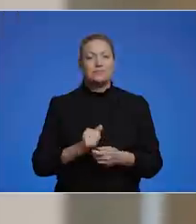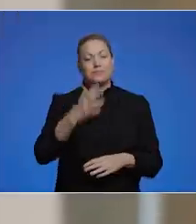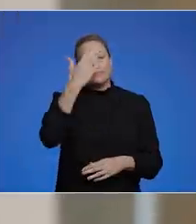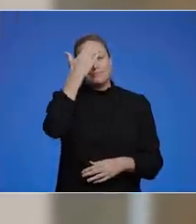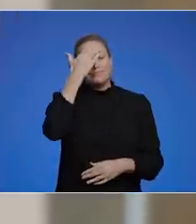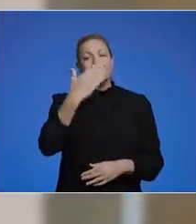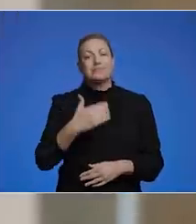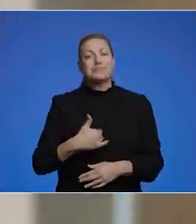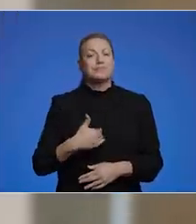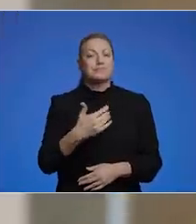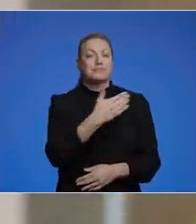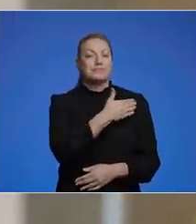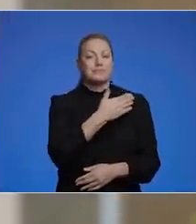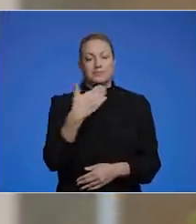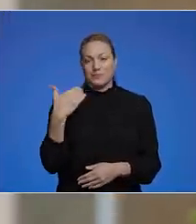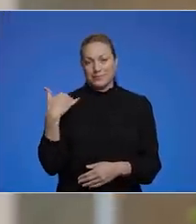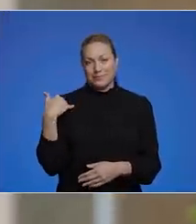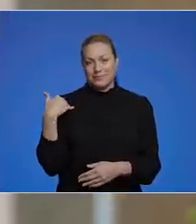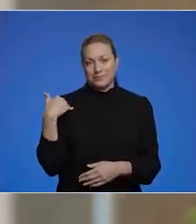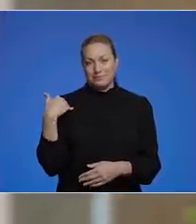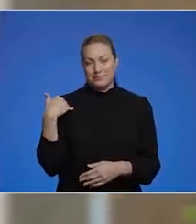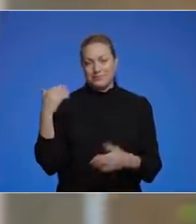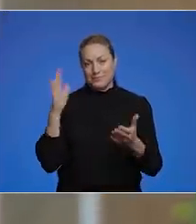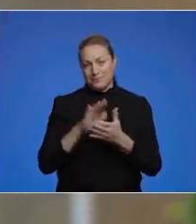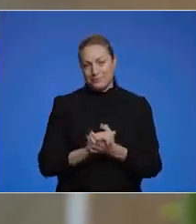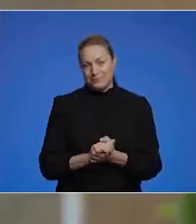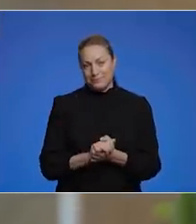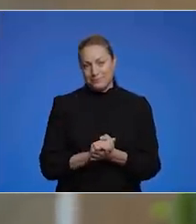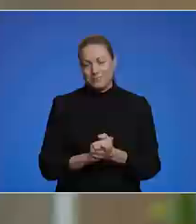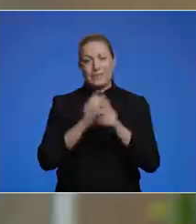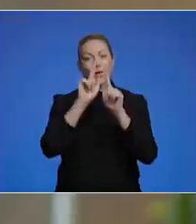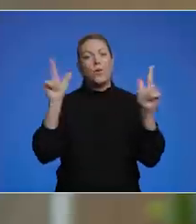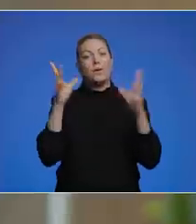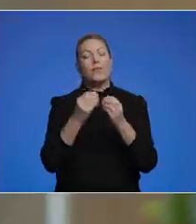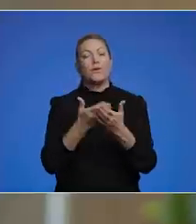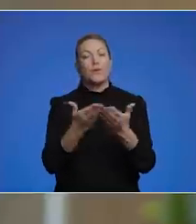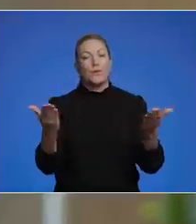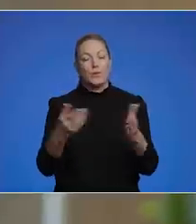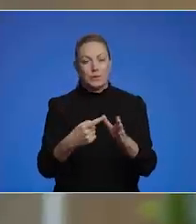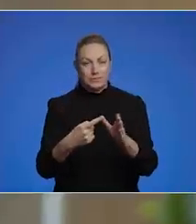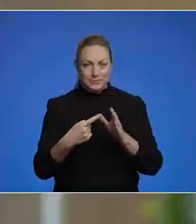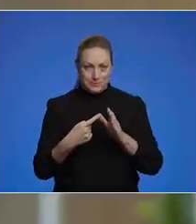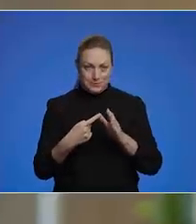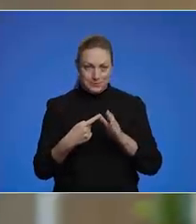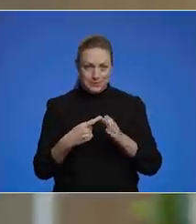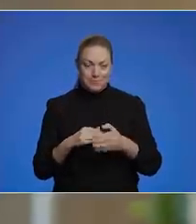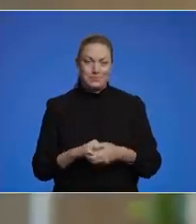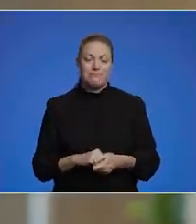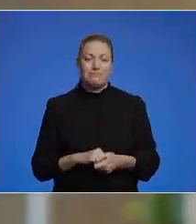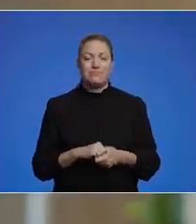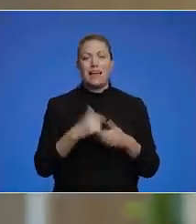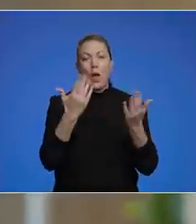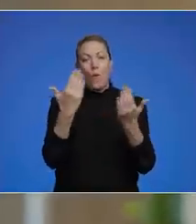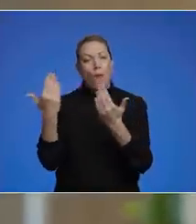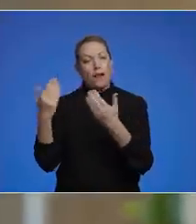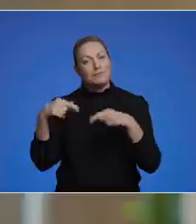In the name of the Father, and of the Son, and of the Holy Spirit. Amen. The Lord be with you. And with your spirit. I welcome you to